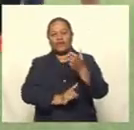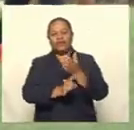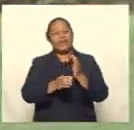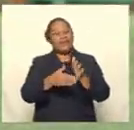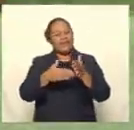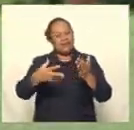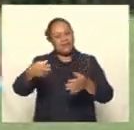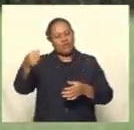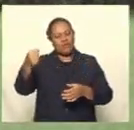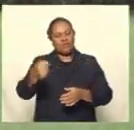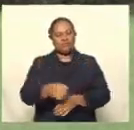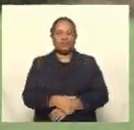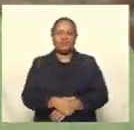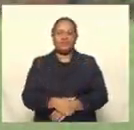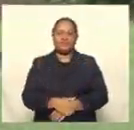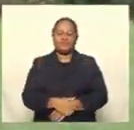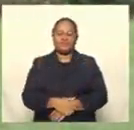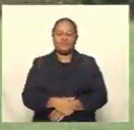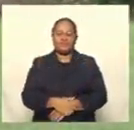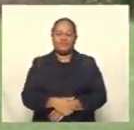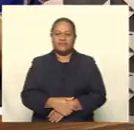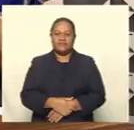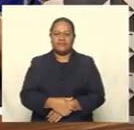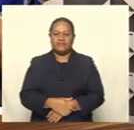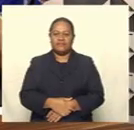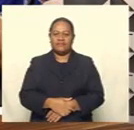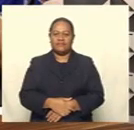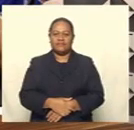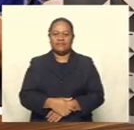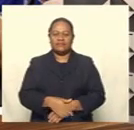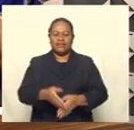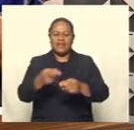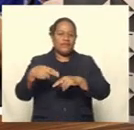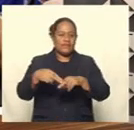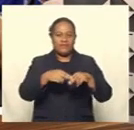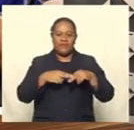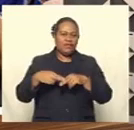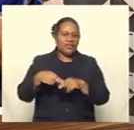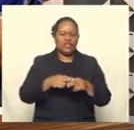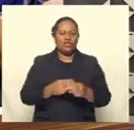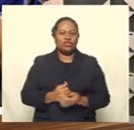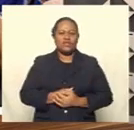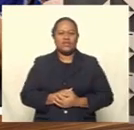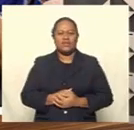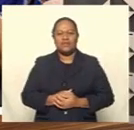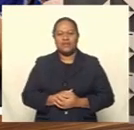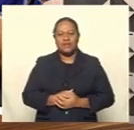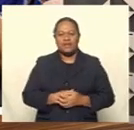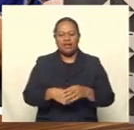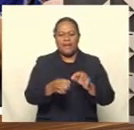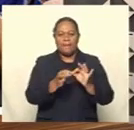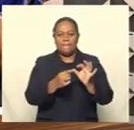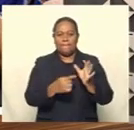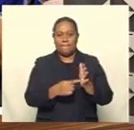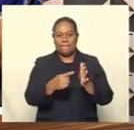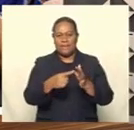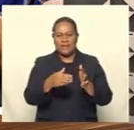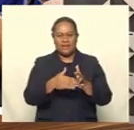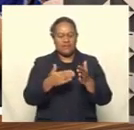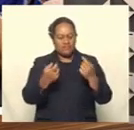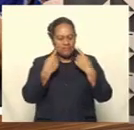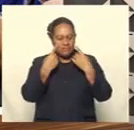hold. Aquila Dama, FBC Sports. Fiji Mbati forward Tuikam Kamida was instrumental in Melbourne